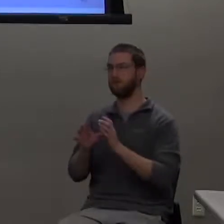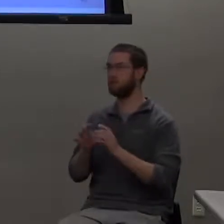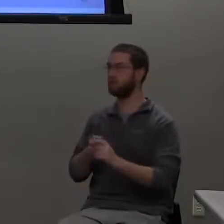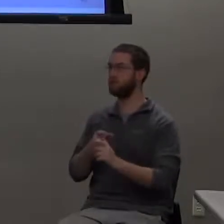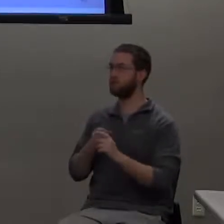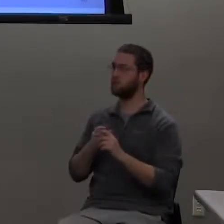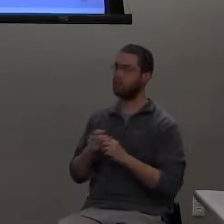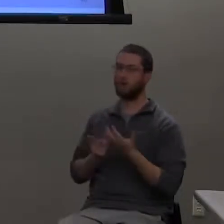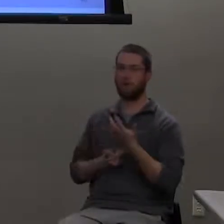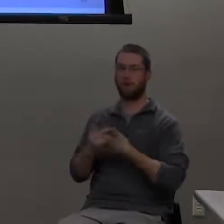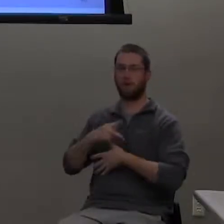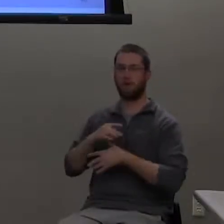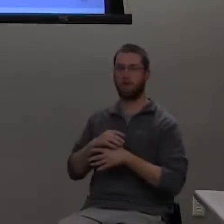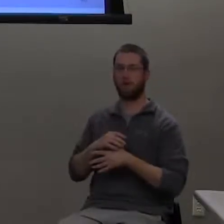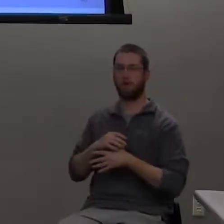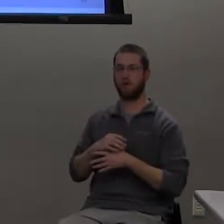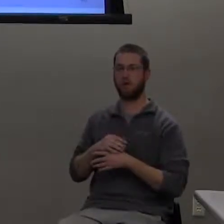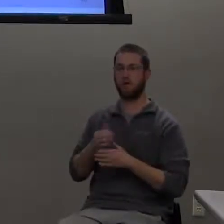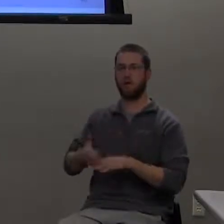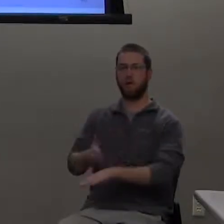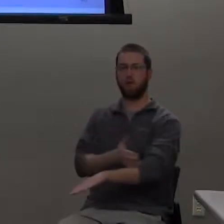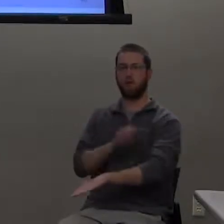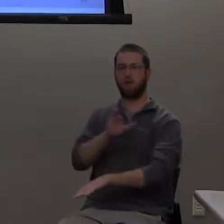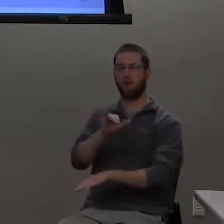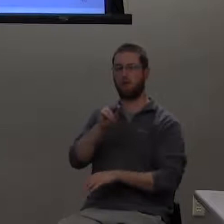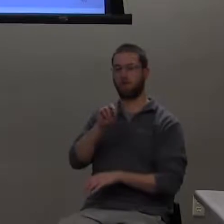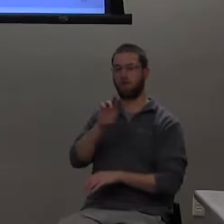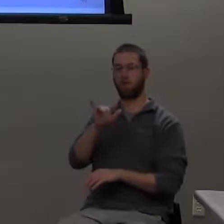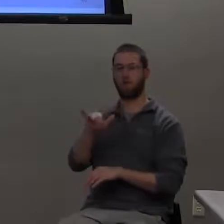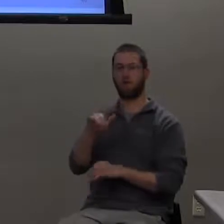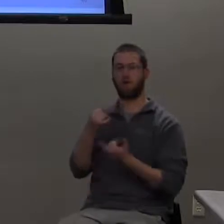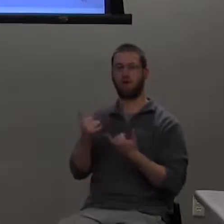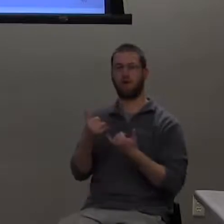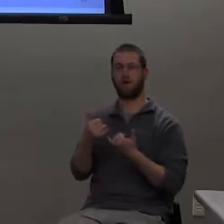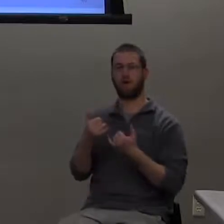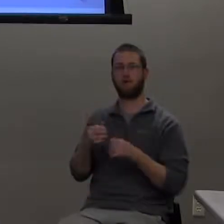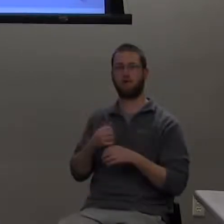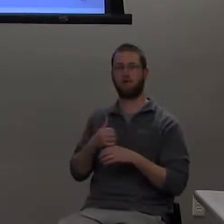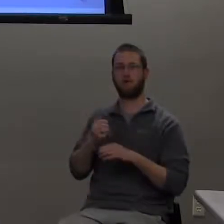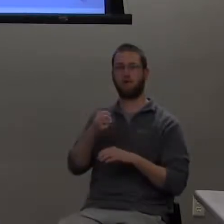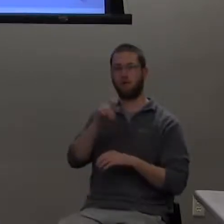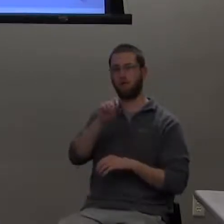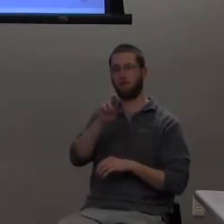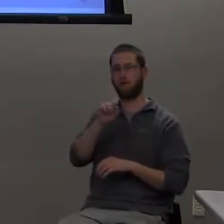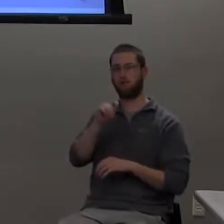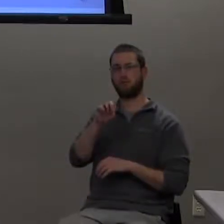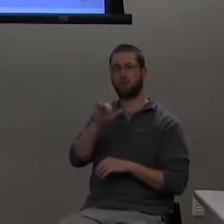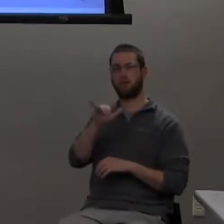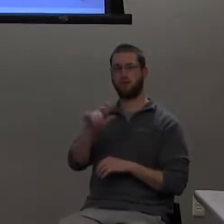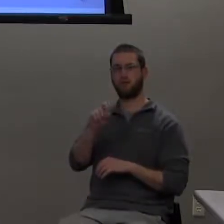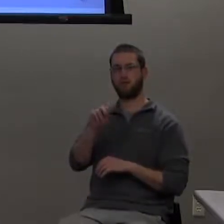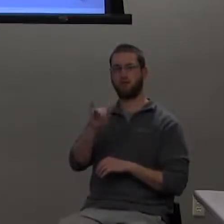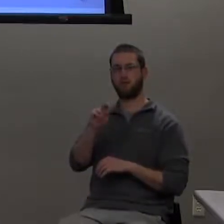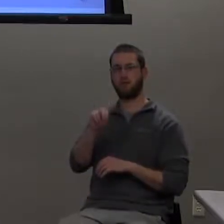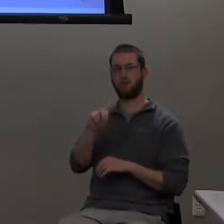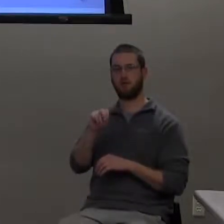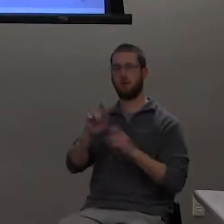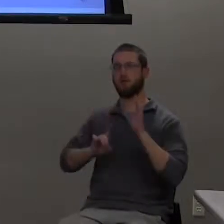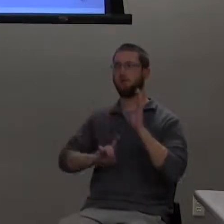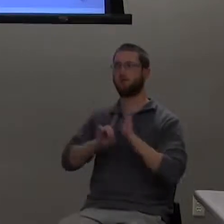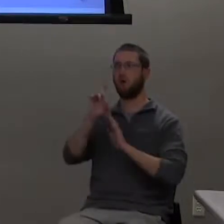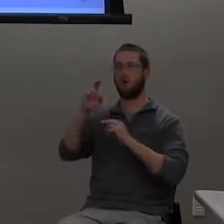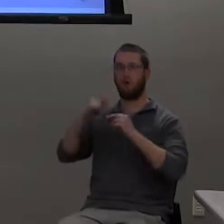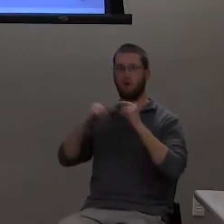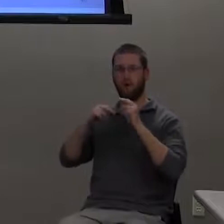primarily invest improvements in your existing inventory to meet the needs for modern transportation. They like high ceilings, they like wide bays. To the extent that